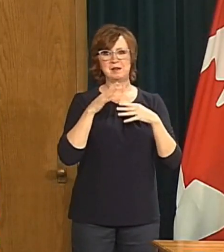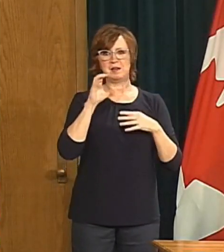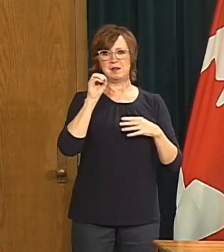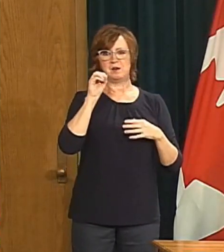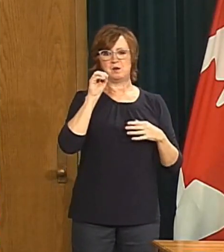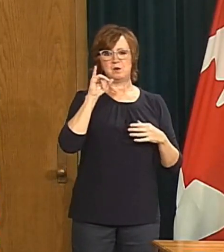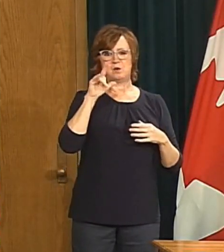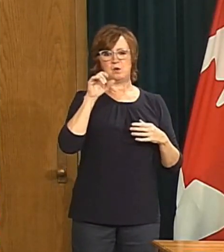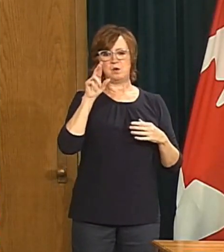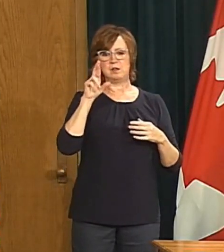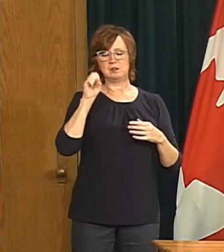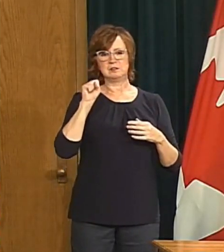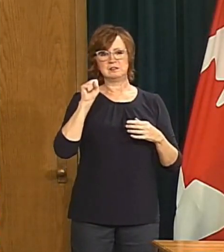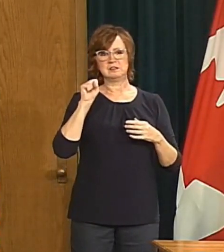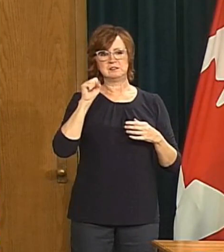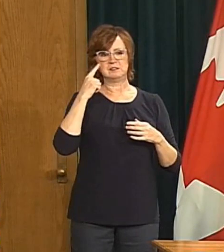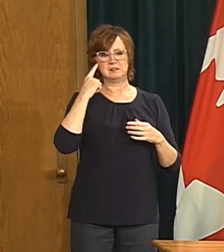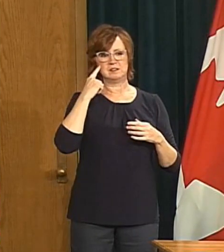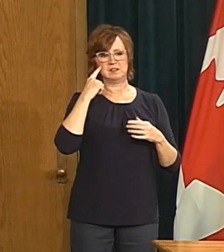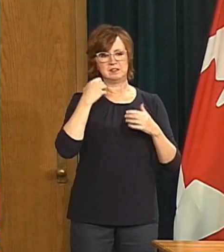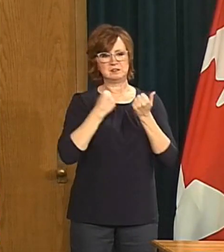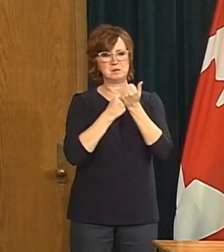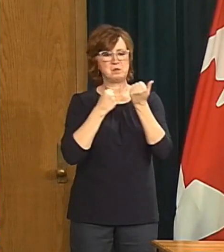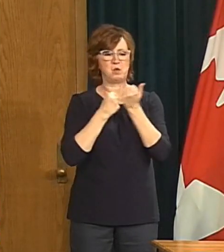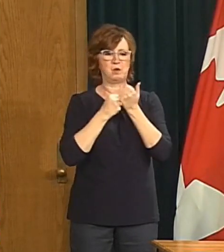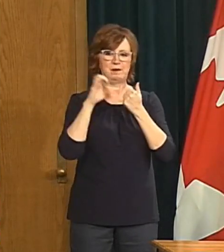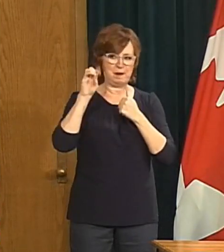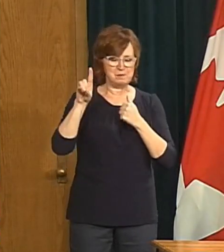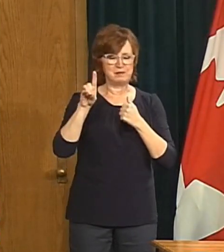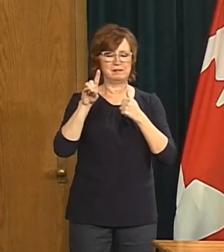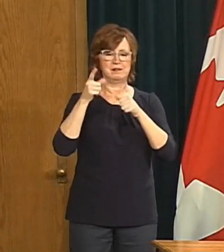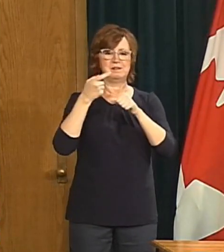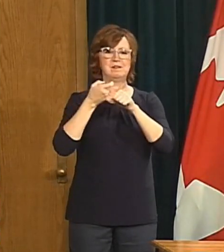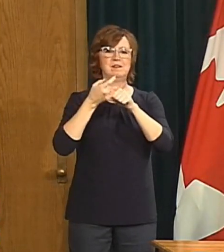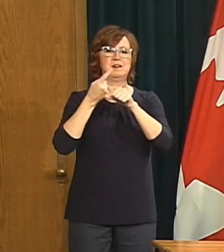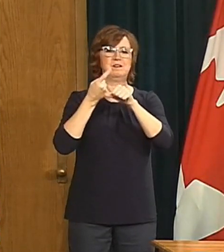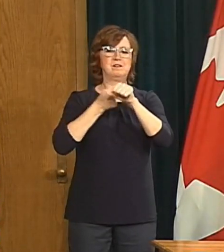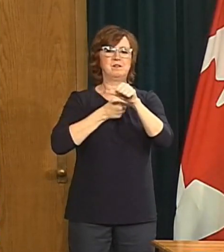part of the province. To your first question, the